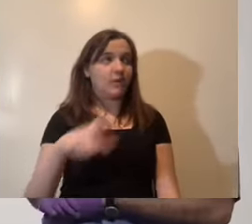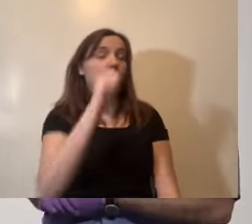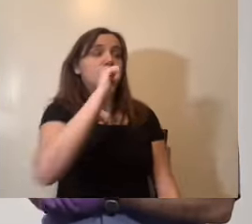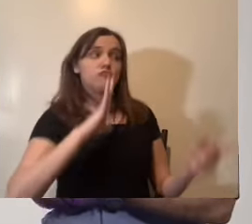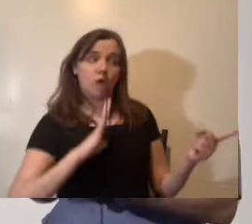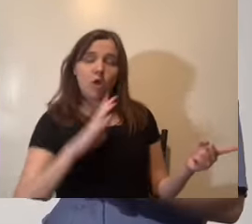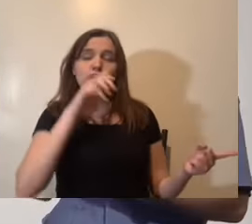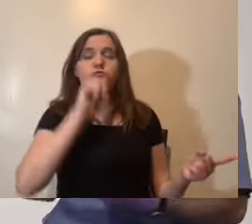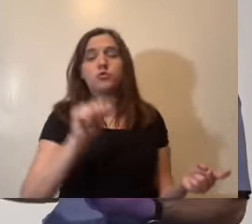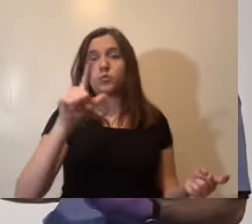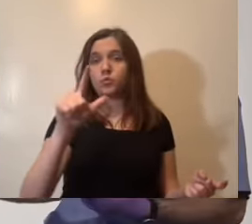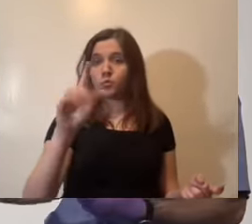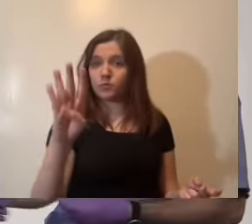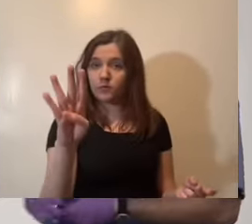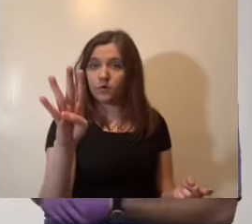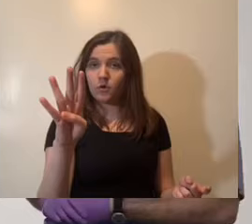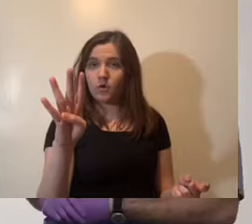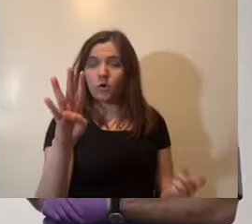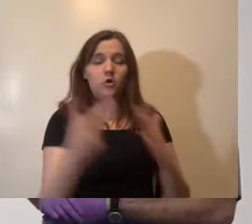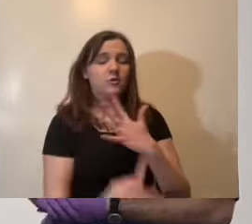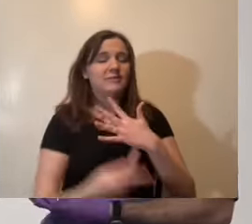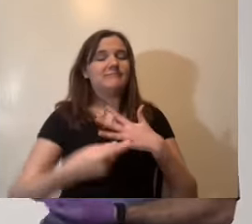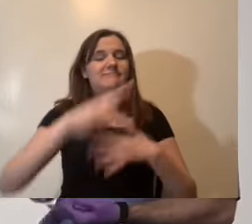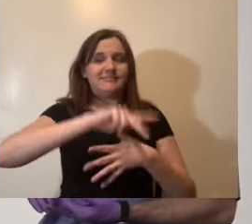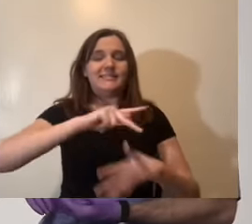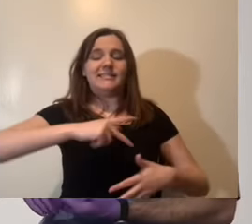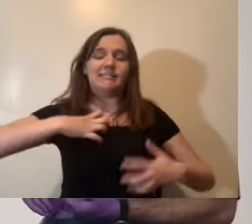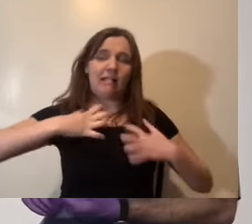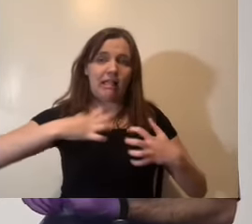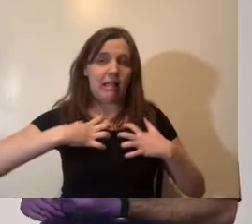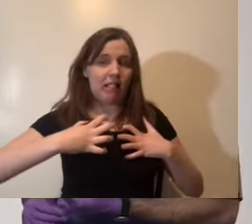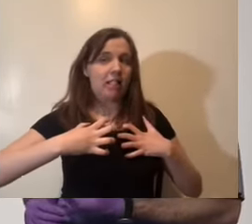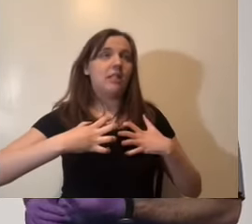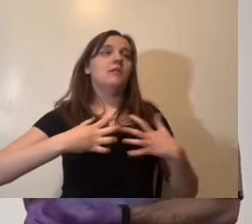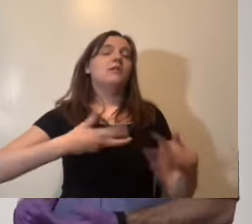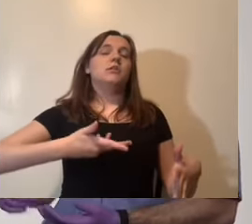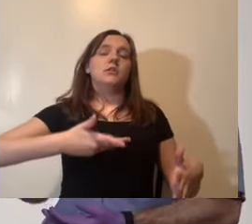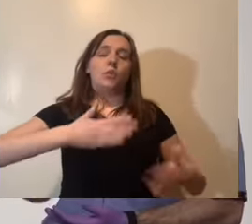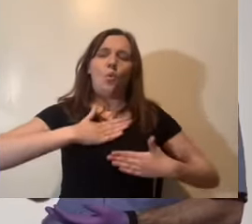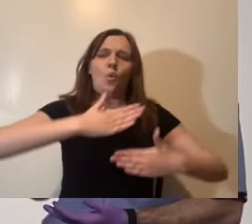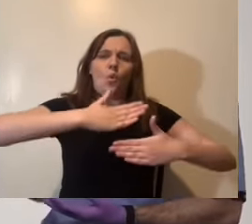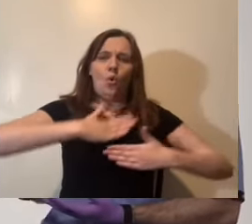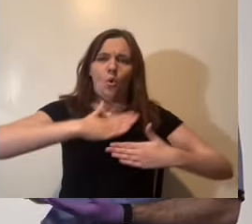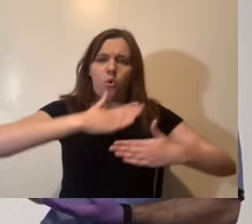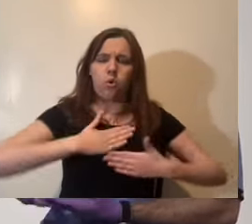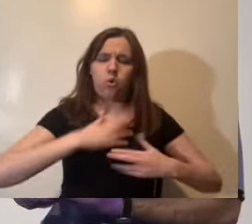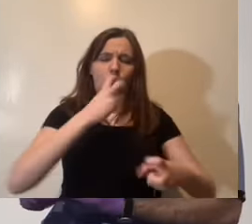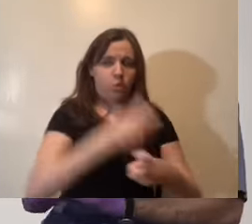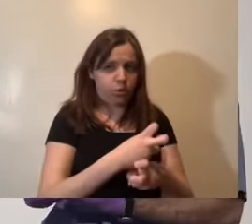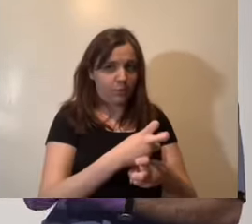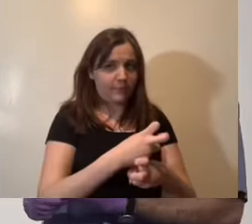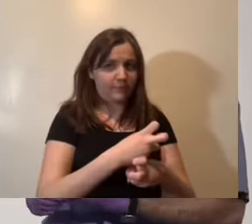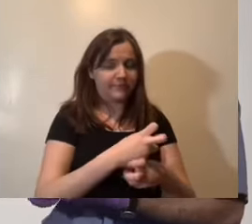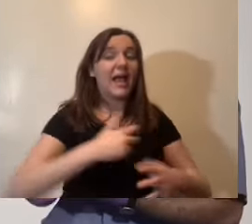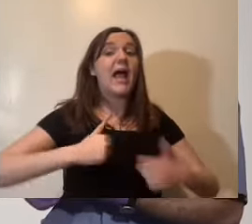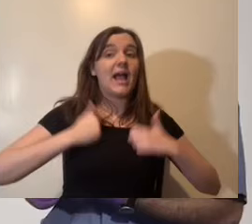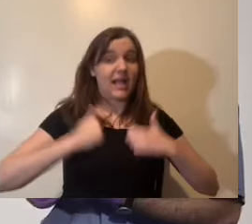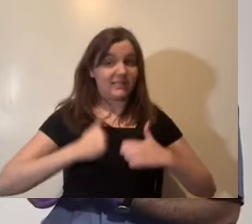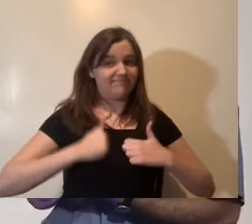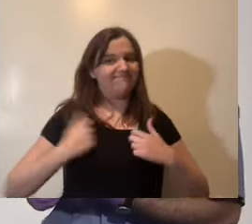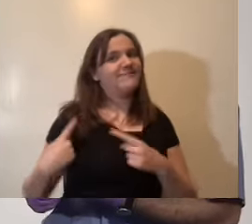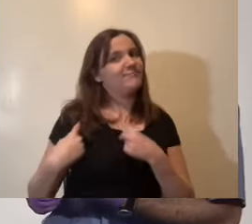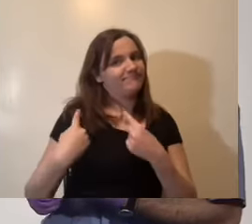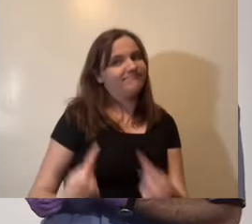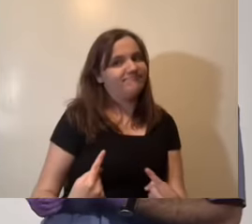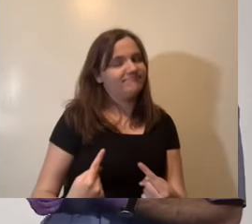Chief complaint was difficulty breathing. She has a past history of asthma. She has an albuterol inhaler for the asthma,